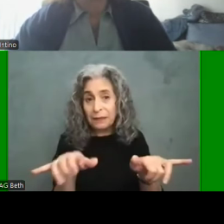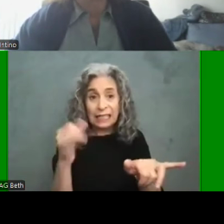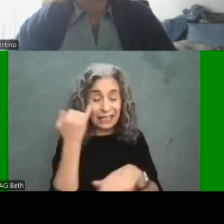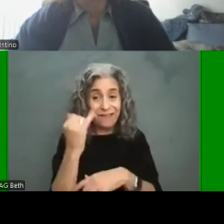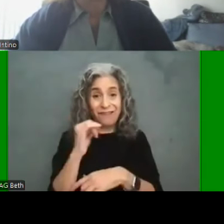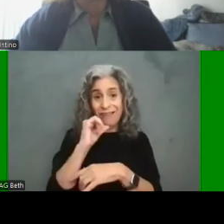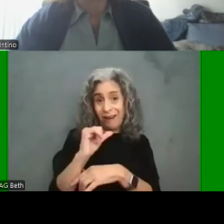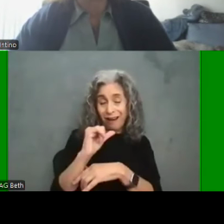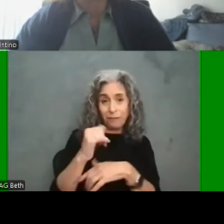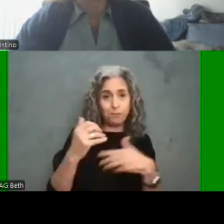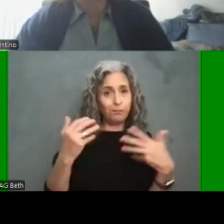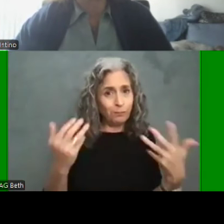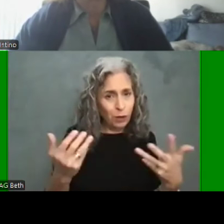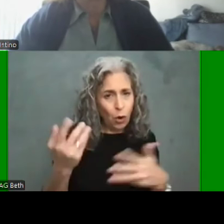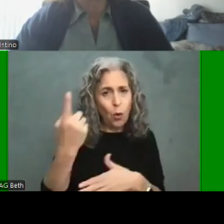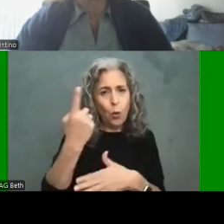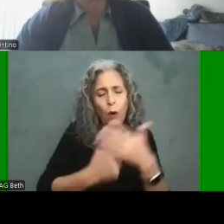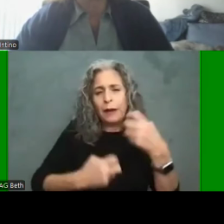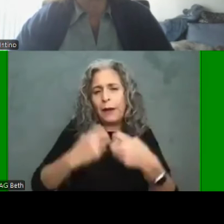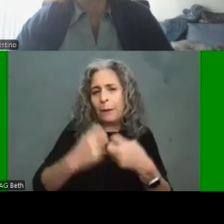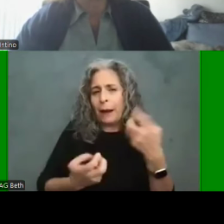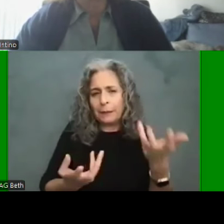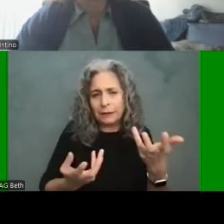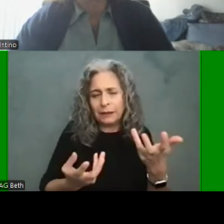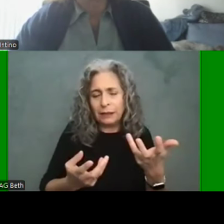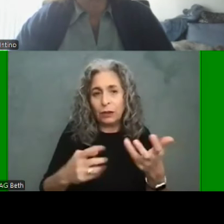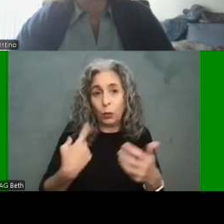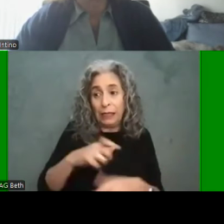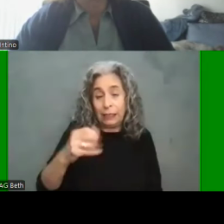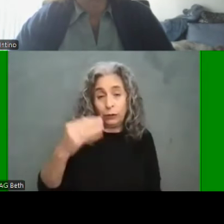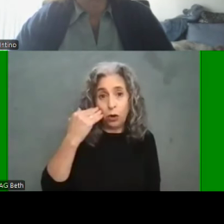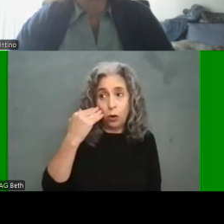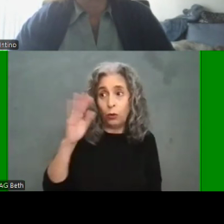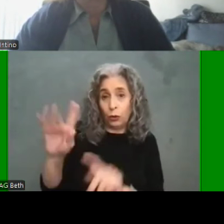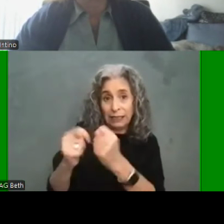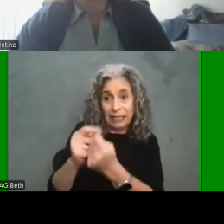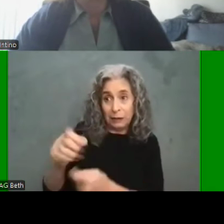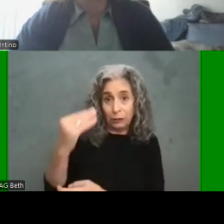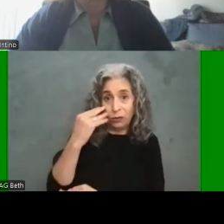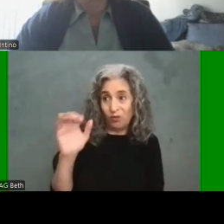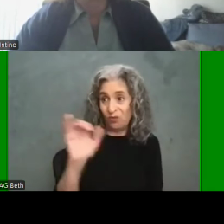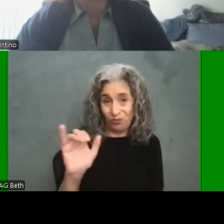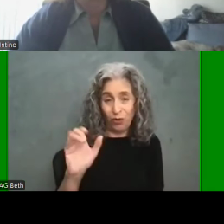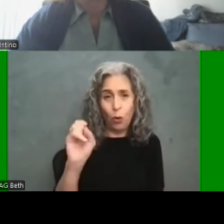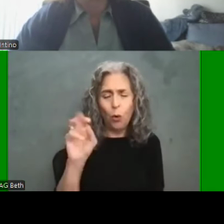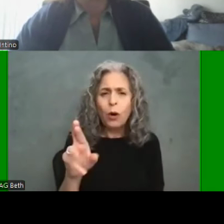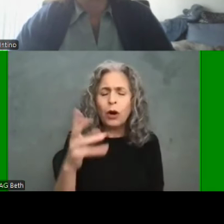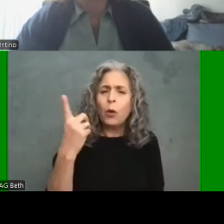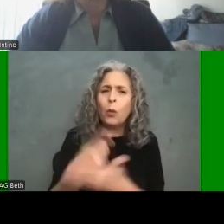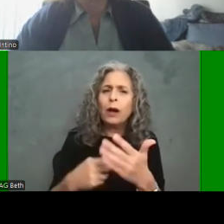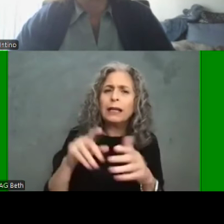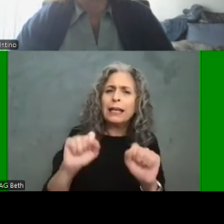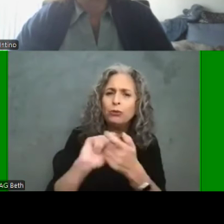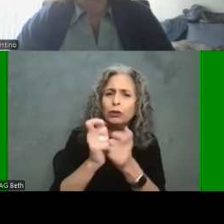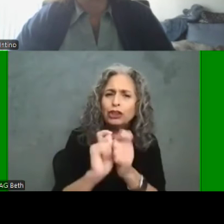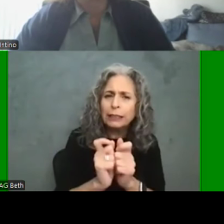not, what are the problems that we need to know about, the rest of the team needs to know about, or what is it that you need to